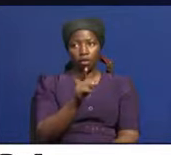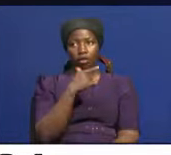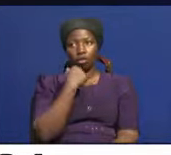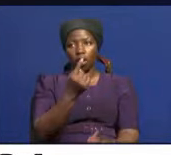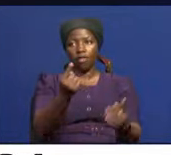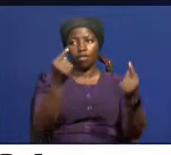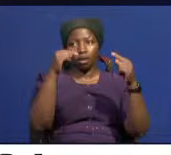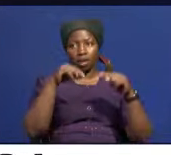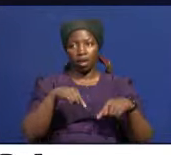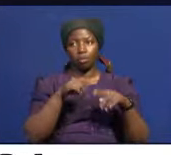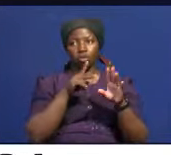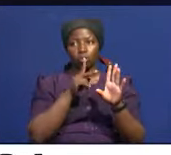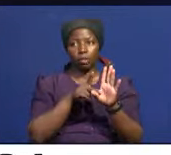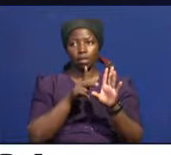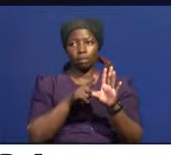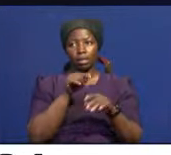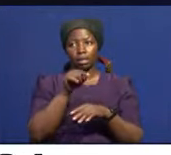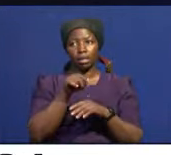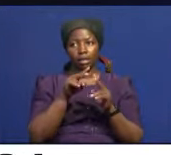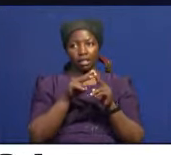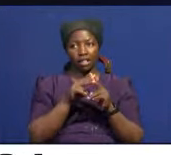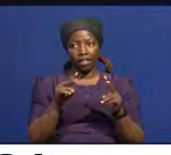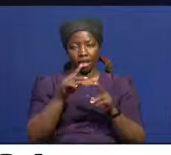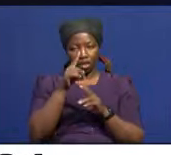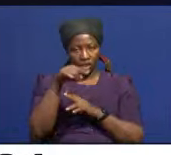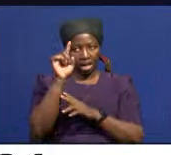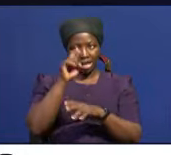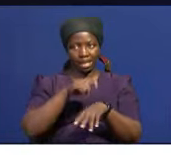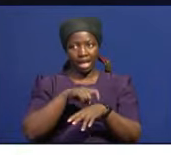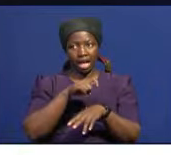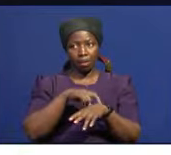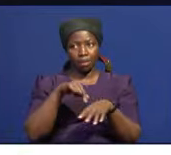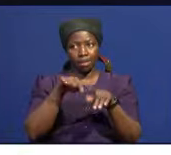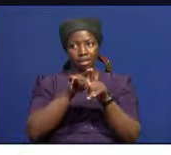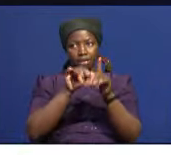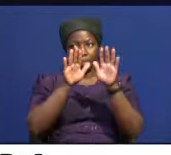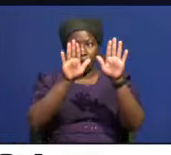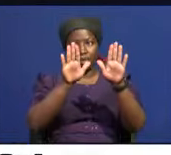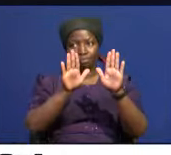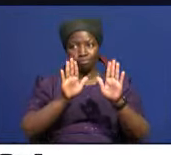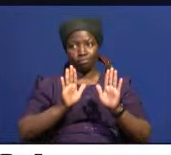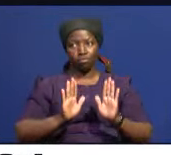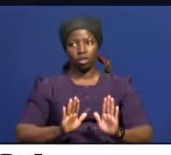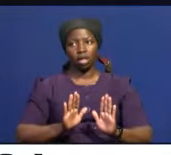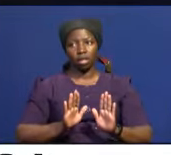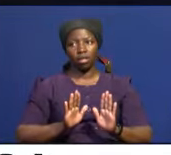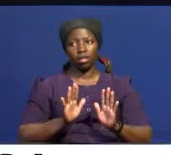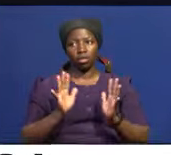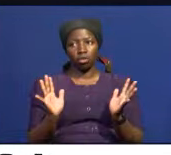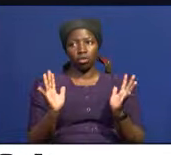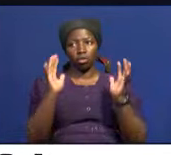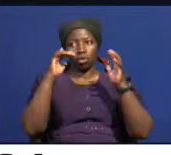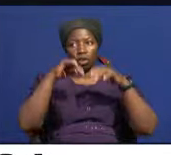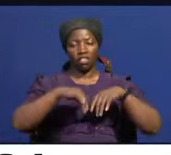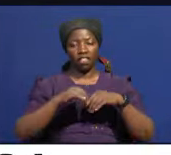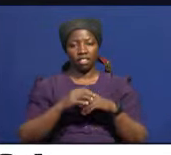to attend this very timely and important conference.